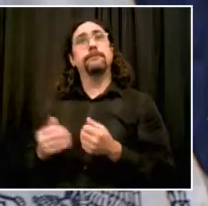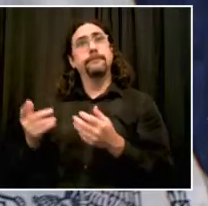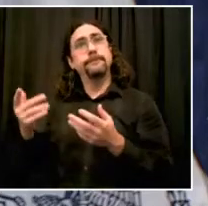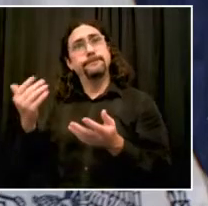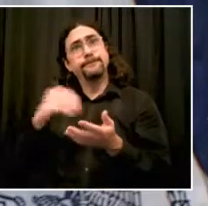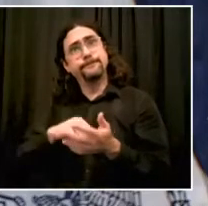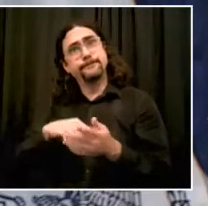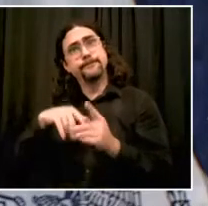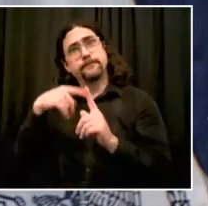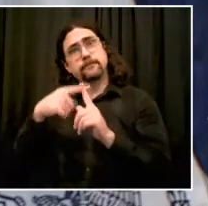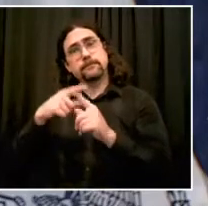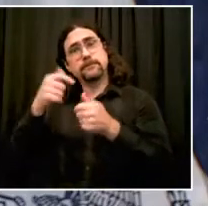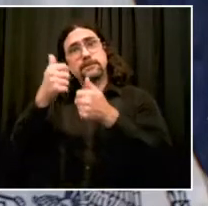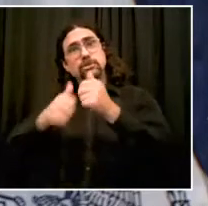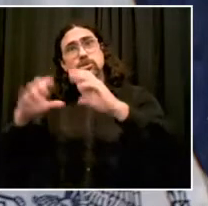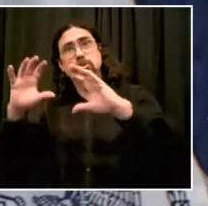here.